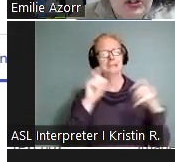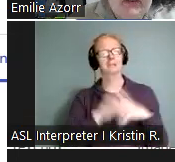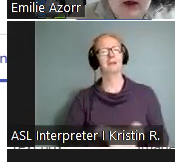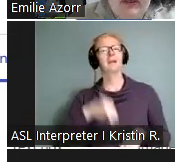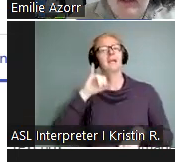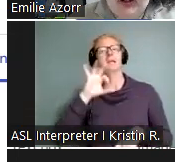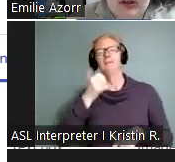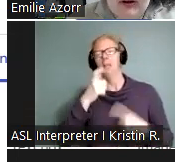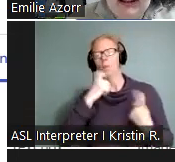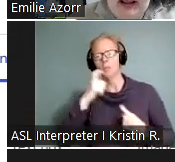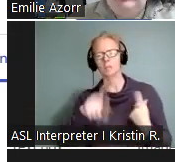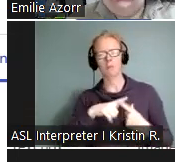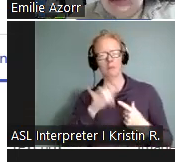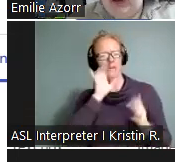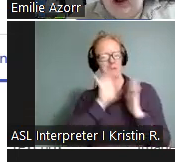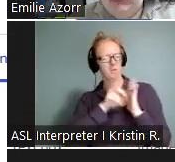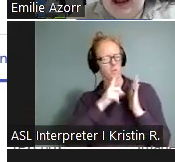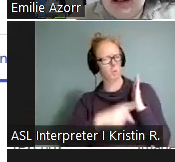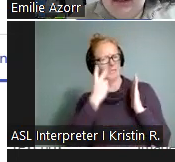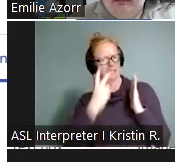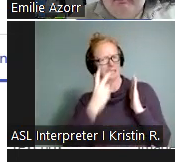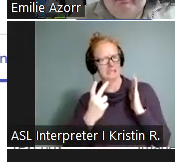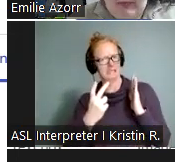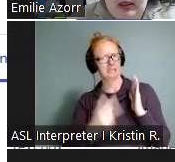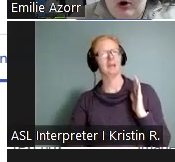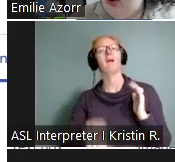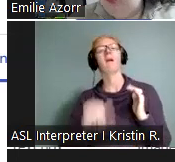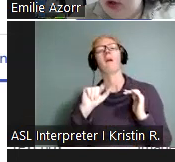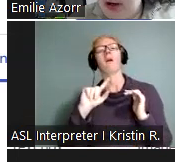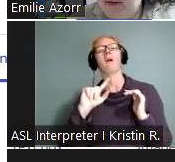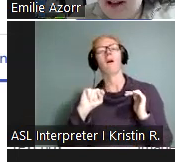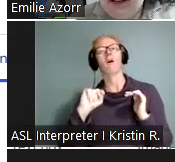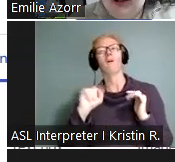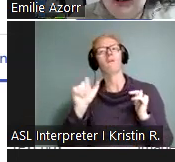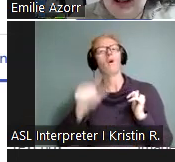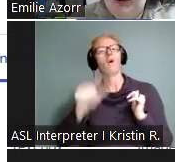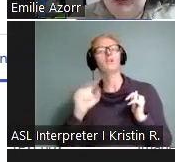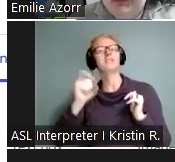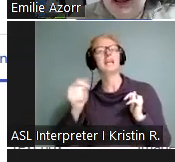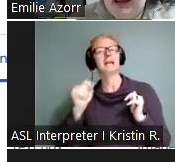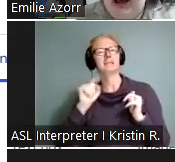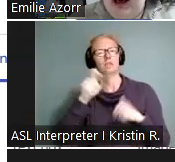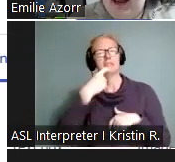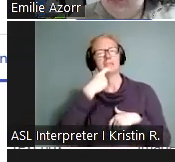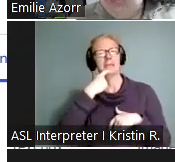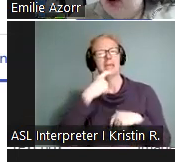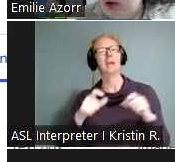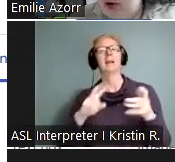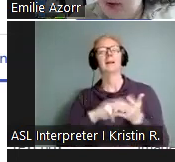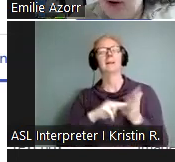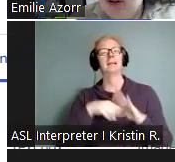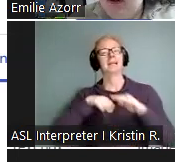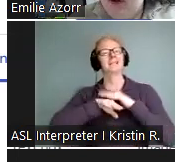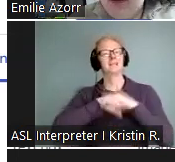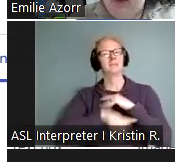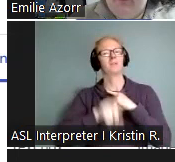have questions about the image that they're seeing, it does have alt text, or alternative text, they should say, which is accessible for